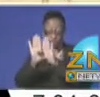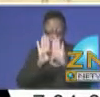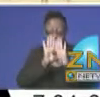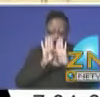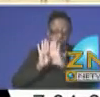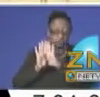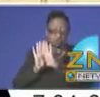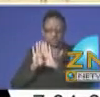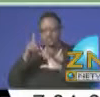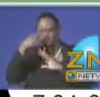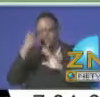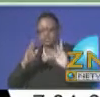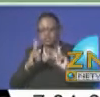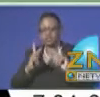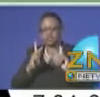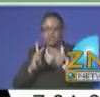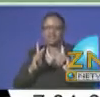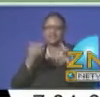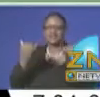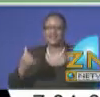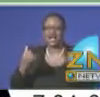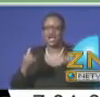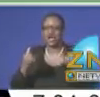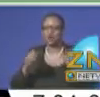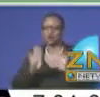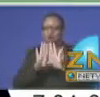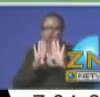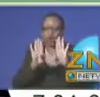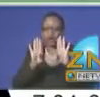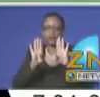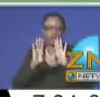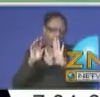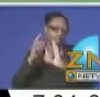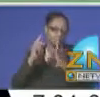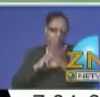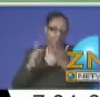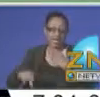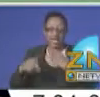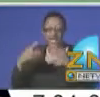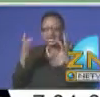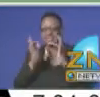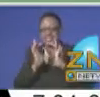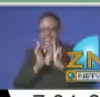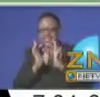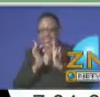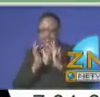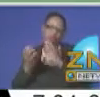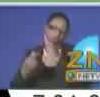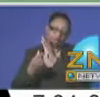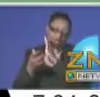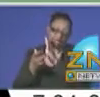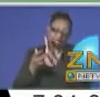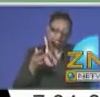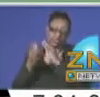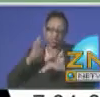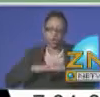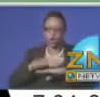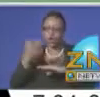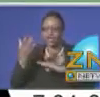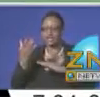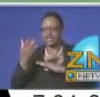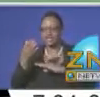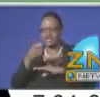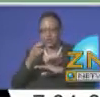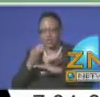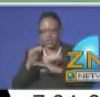use of technology. Since restarting its operations post-COVID-19, the airline has closed 2 of its 3 CTOs. A National Street location